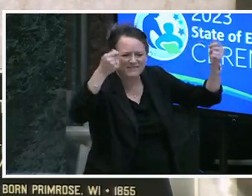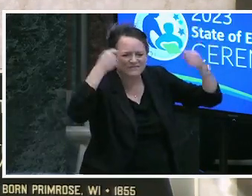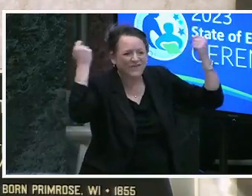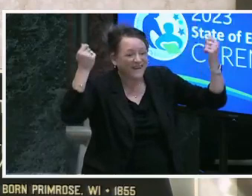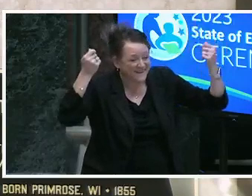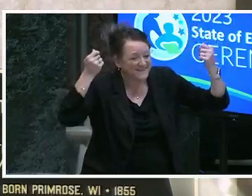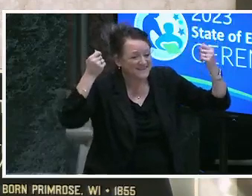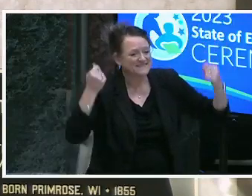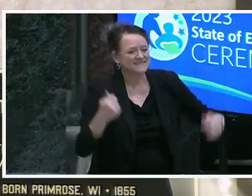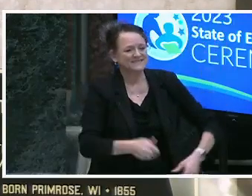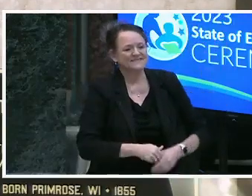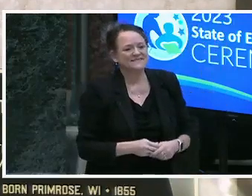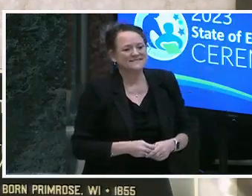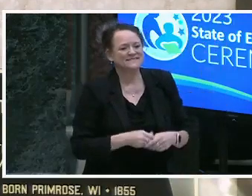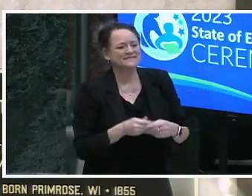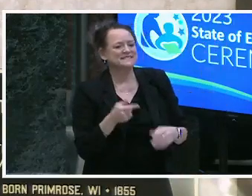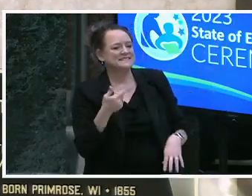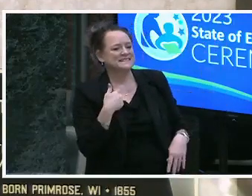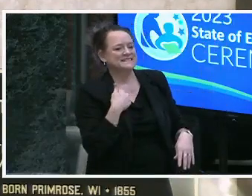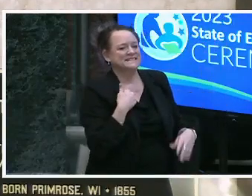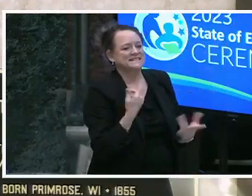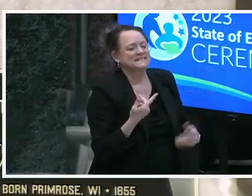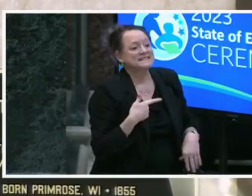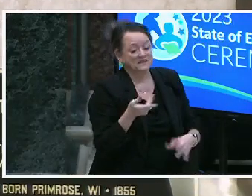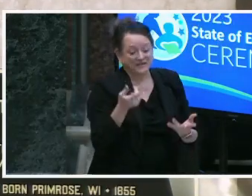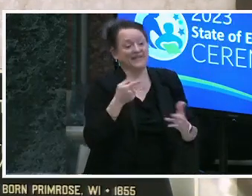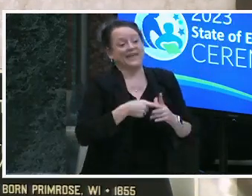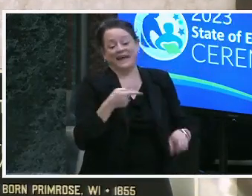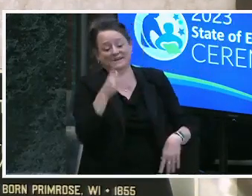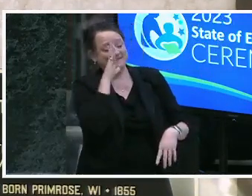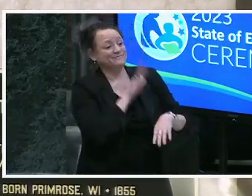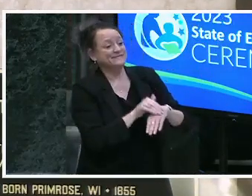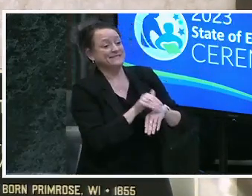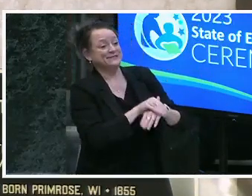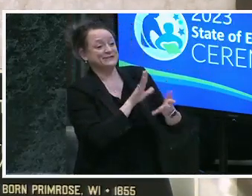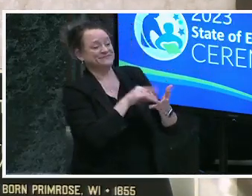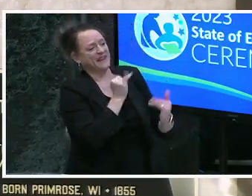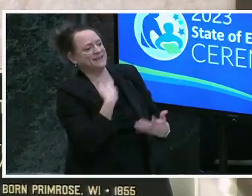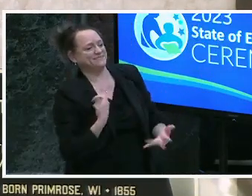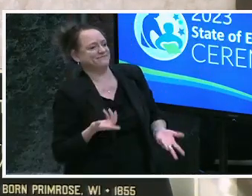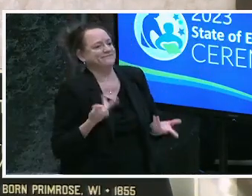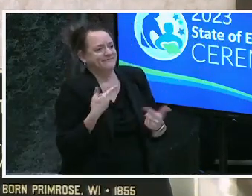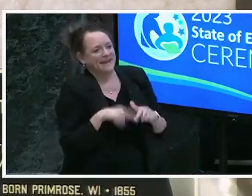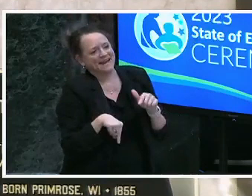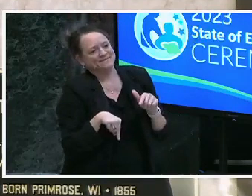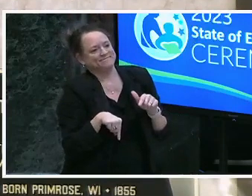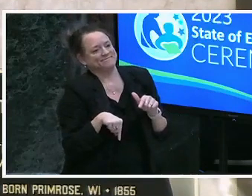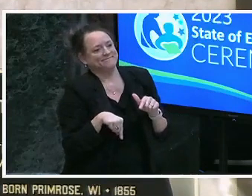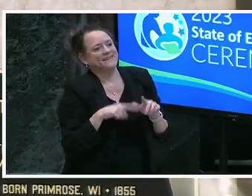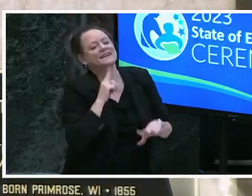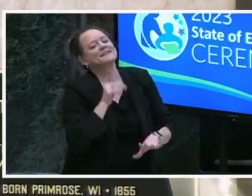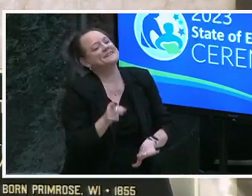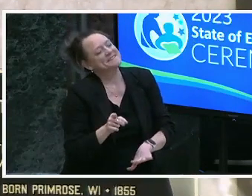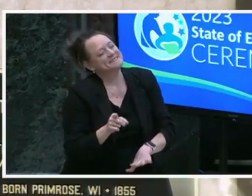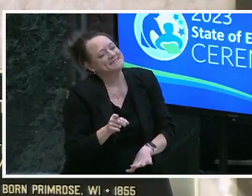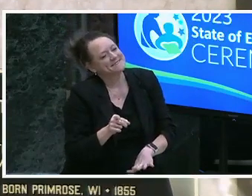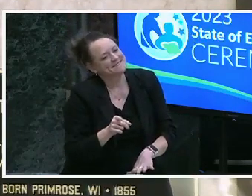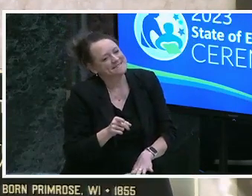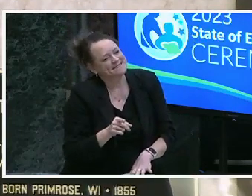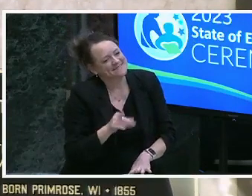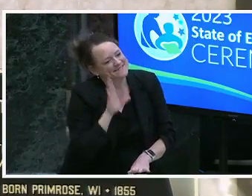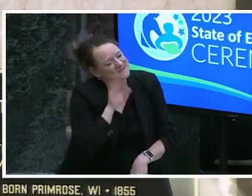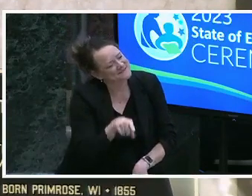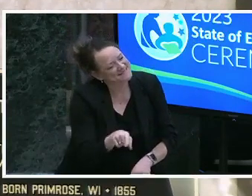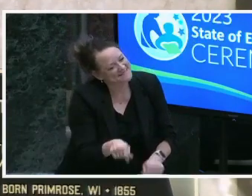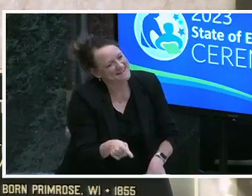I can't do it," only to have me point out, "Oh, yes, you can. Just